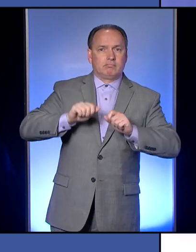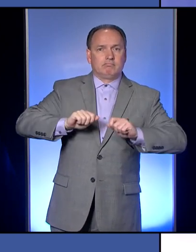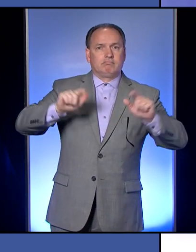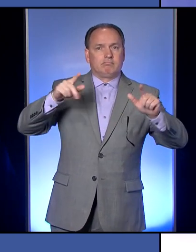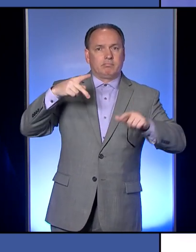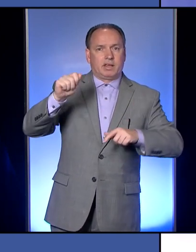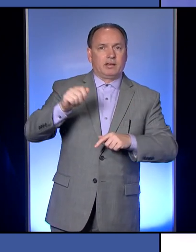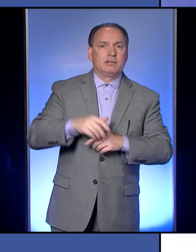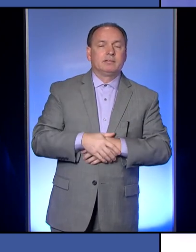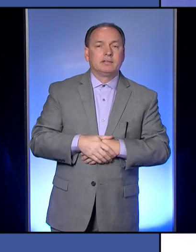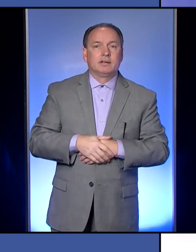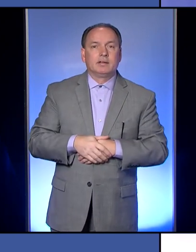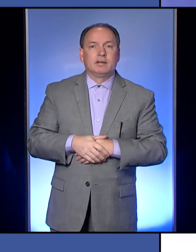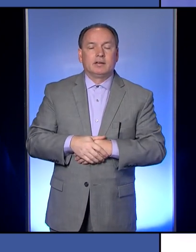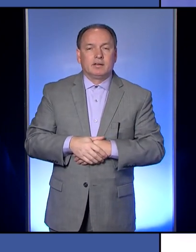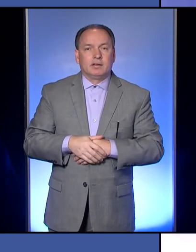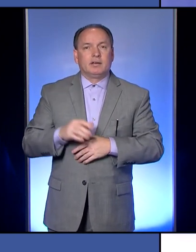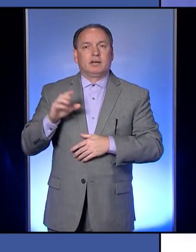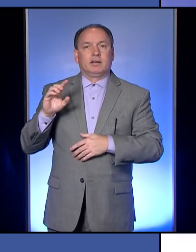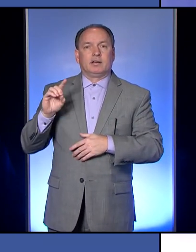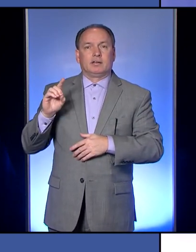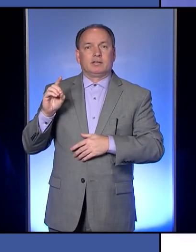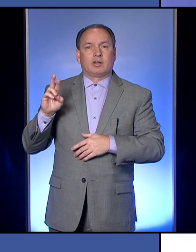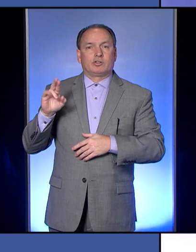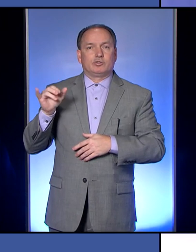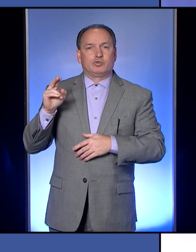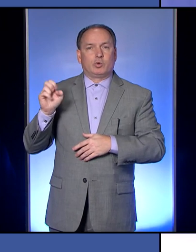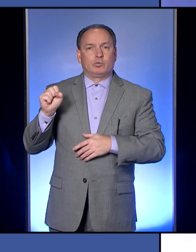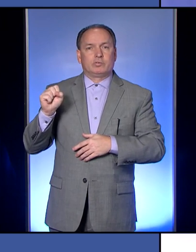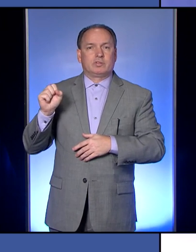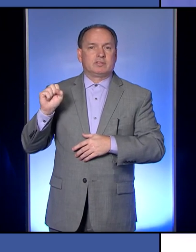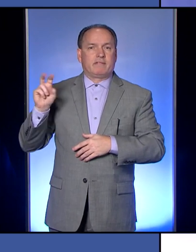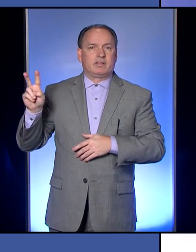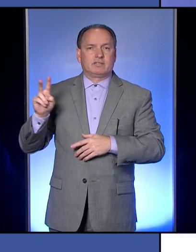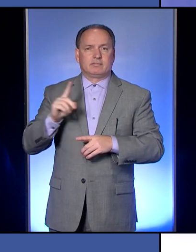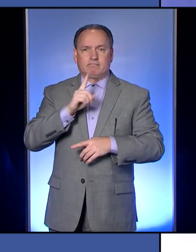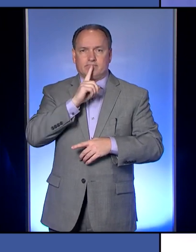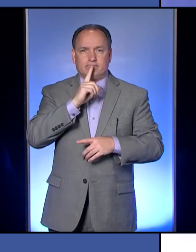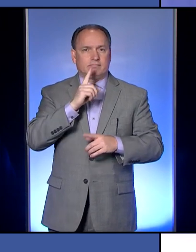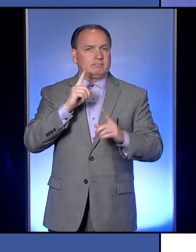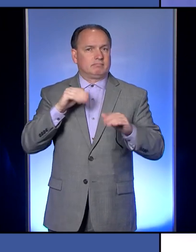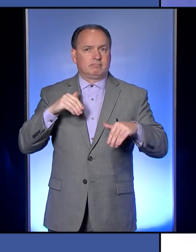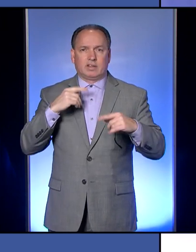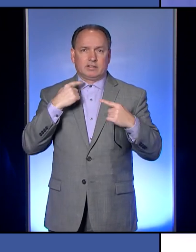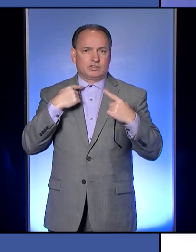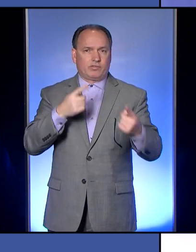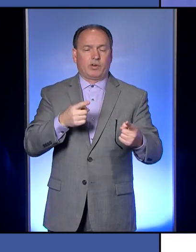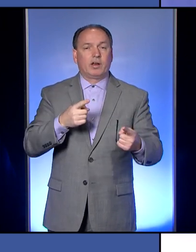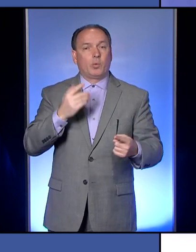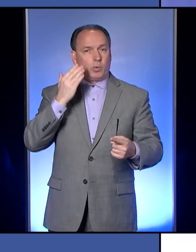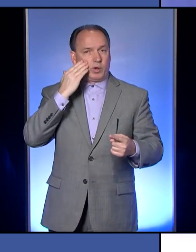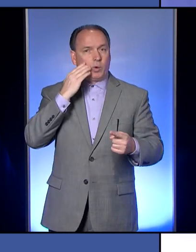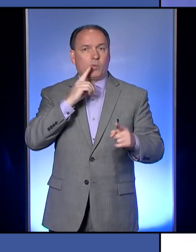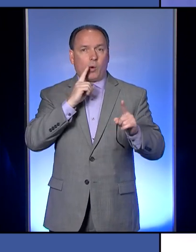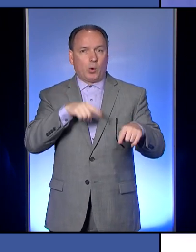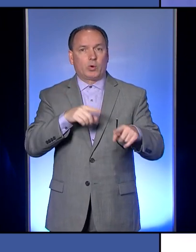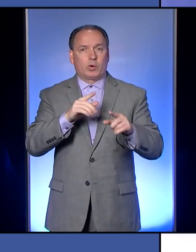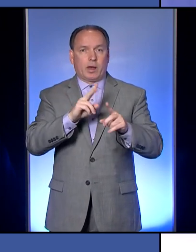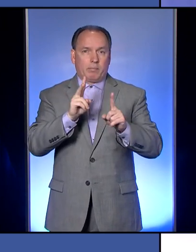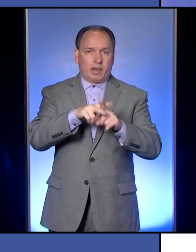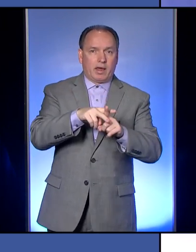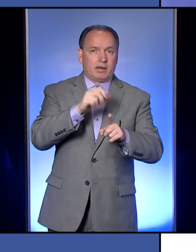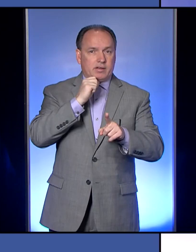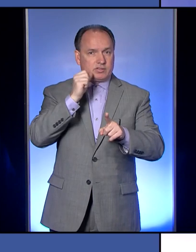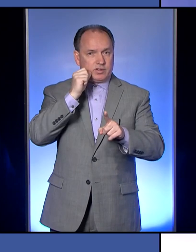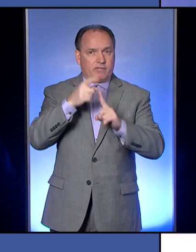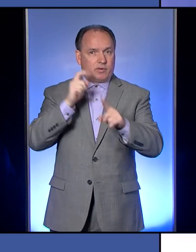This is Dr. Jones from St. Vincent. We have not. We know that order was implemented yesterday.